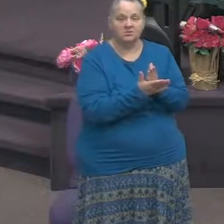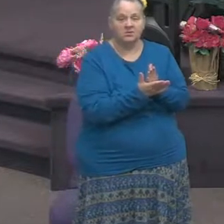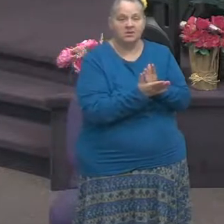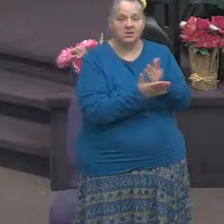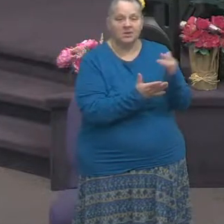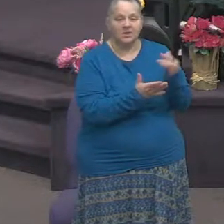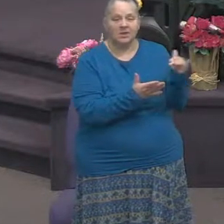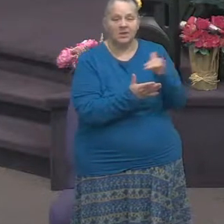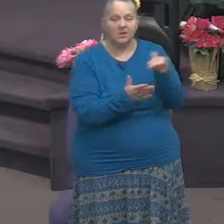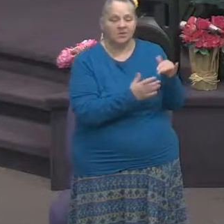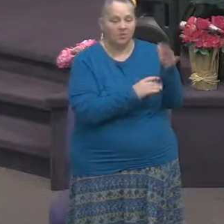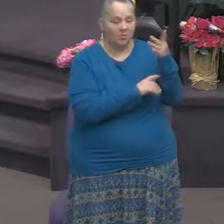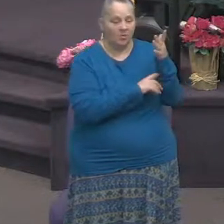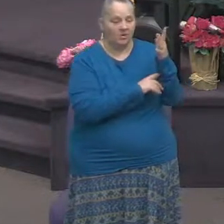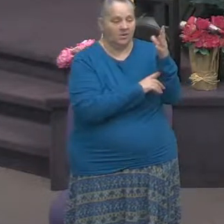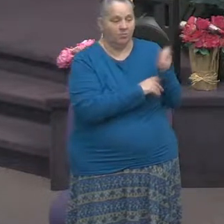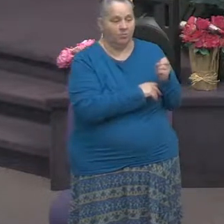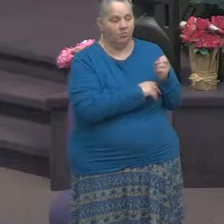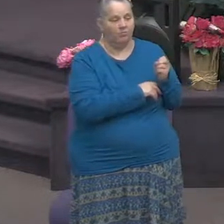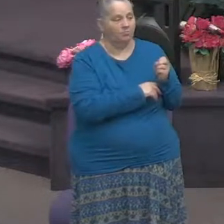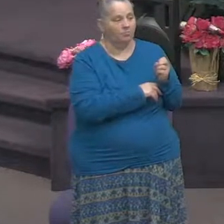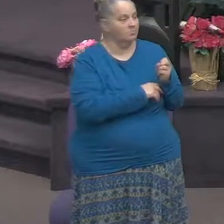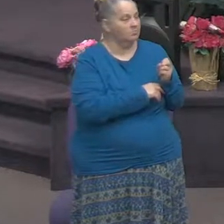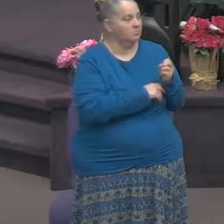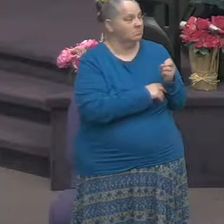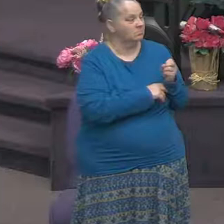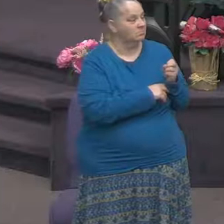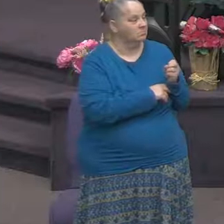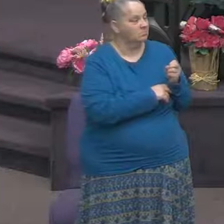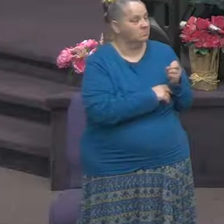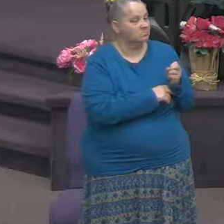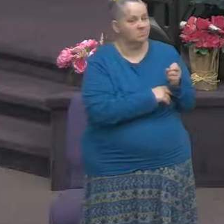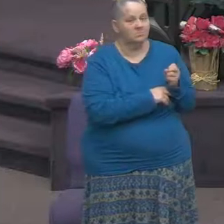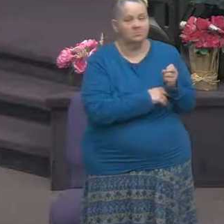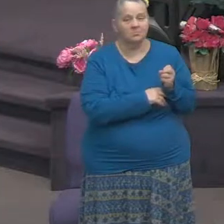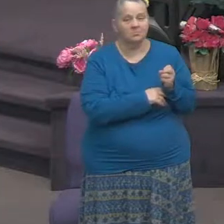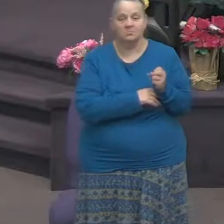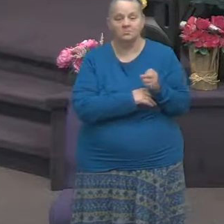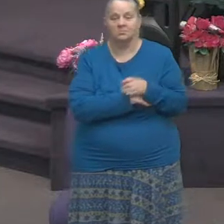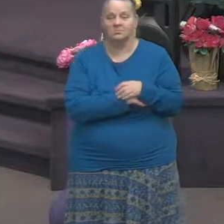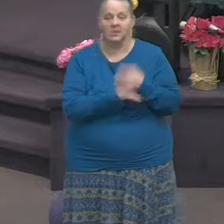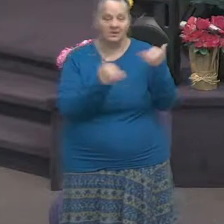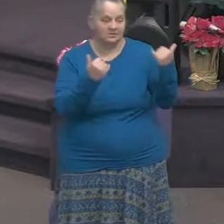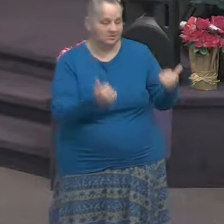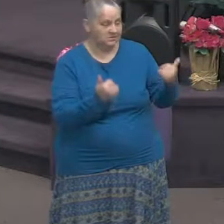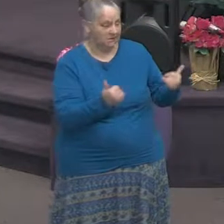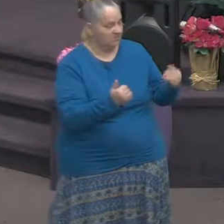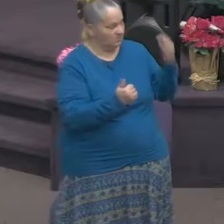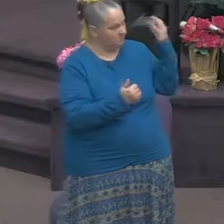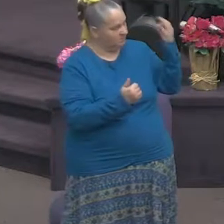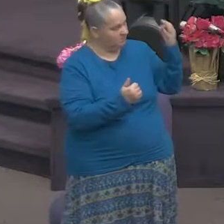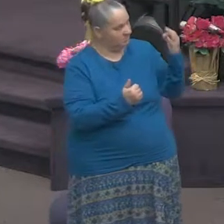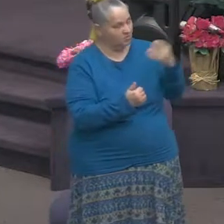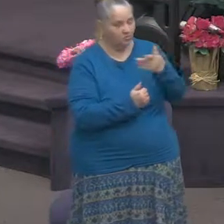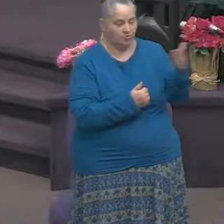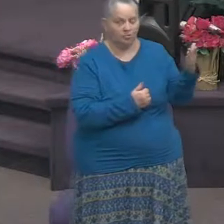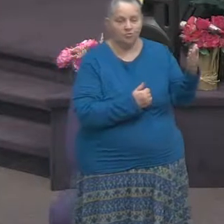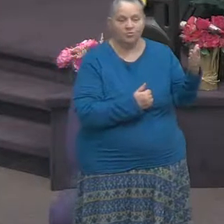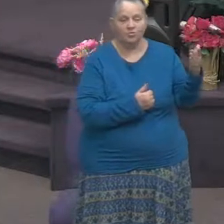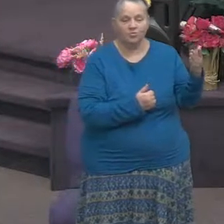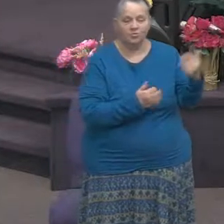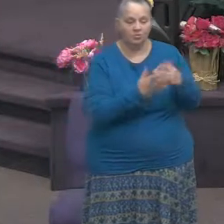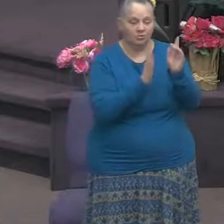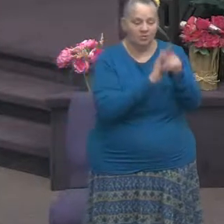the wick in a candle. They're extinct. Today, I want to minister to you for a few